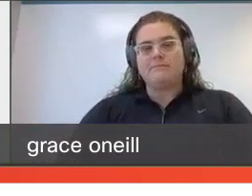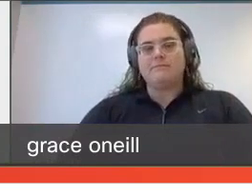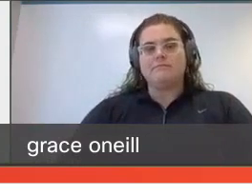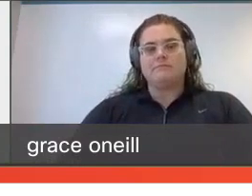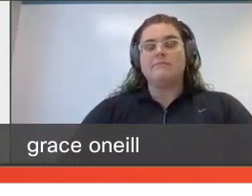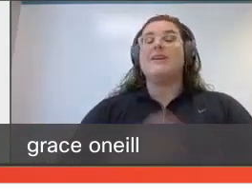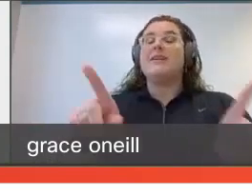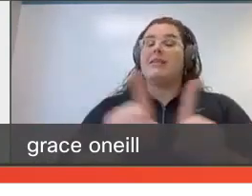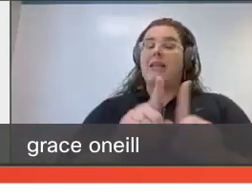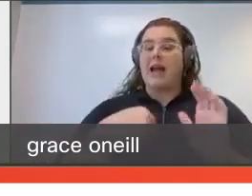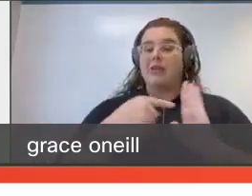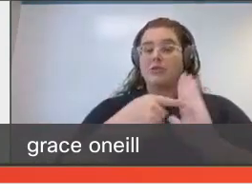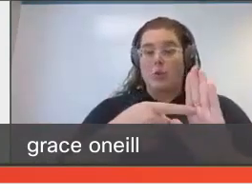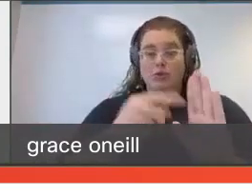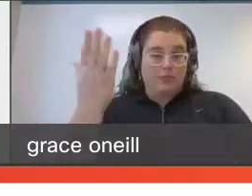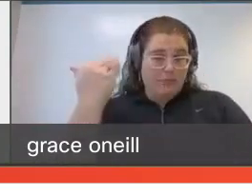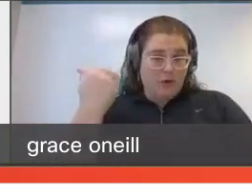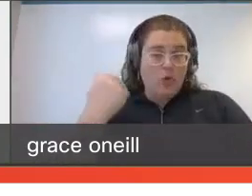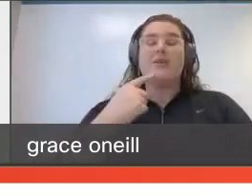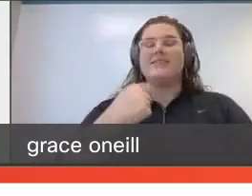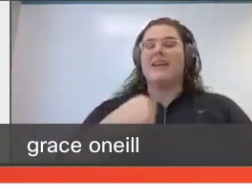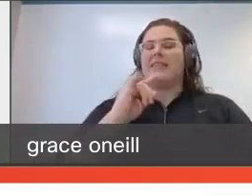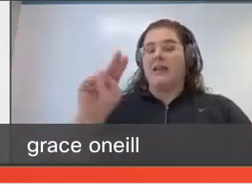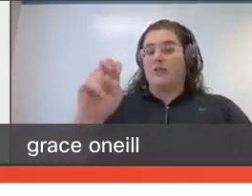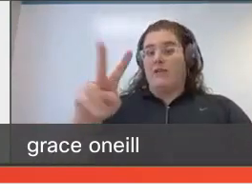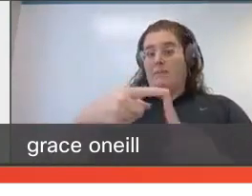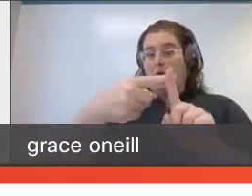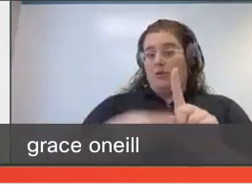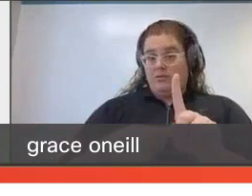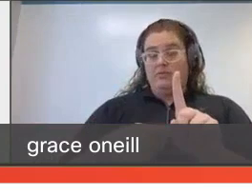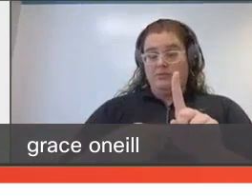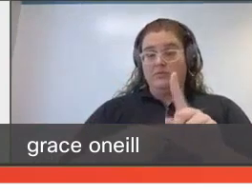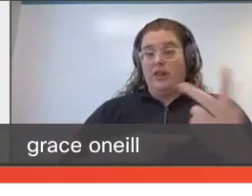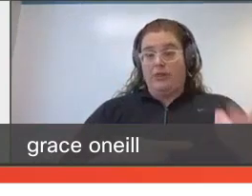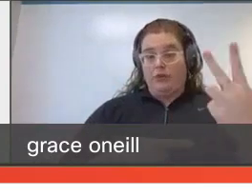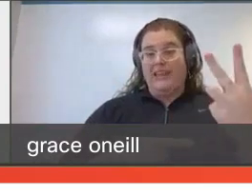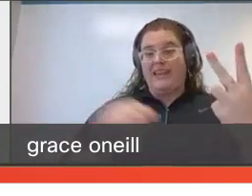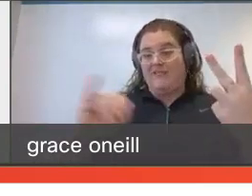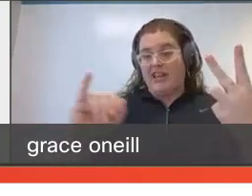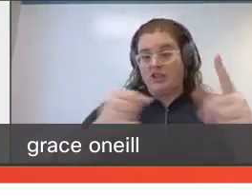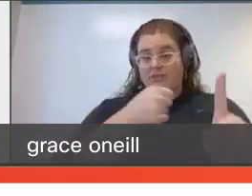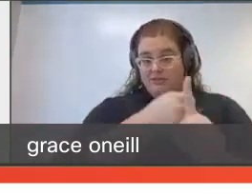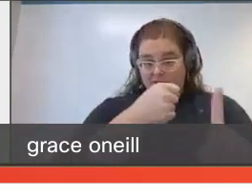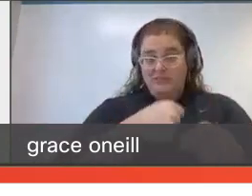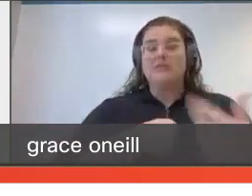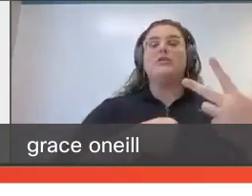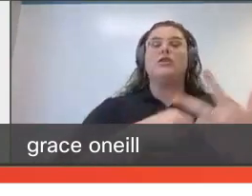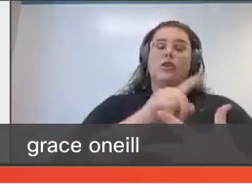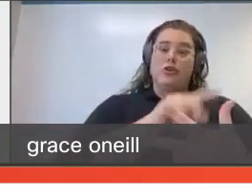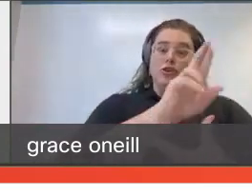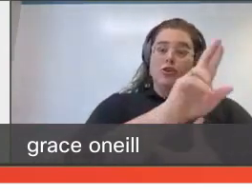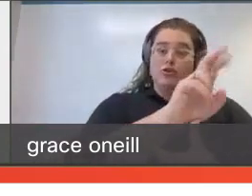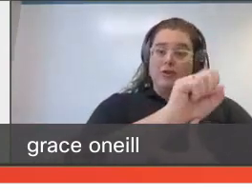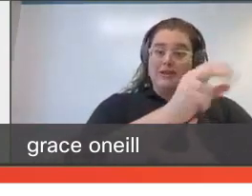the 3 COVID infections in the month of November were 1 person in a residential habilitation